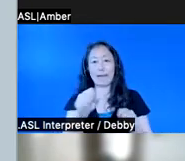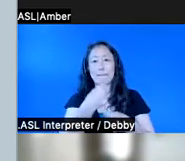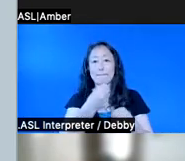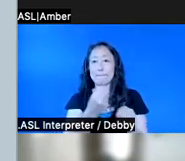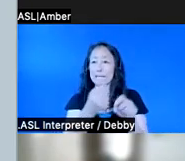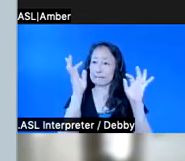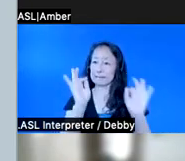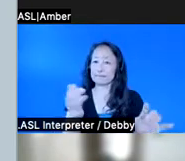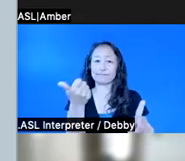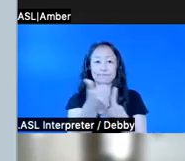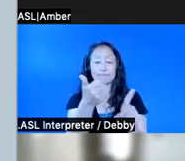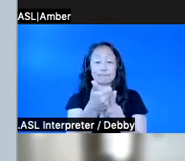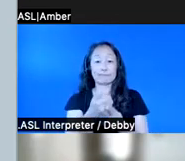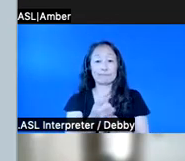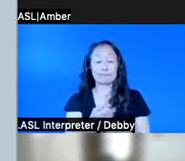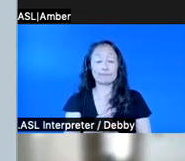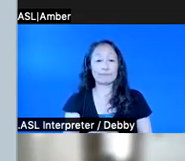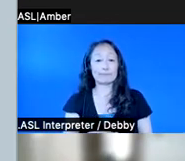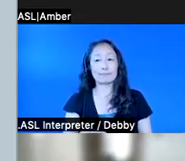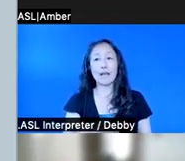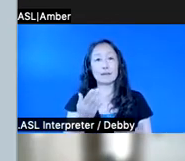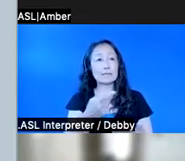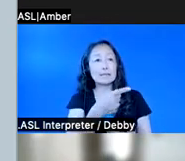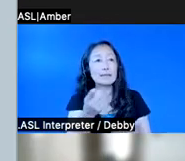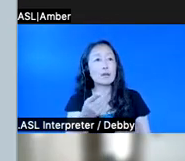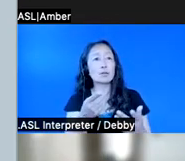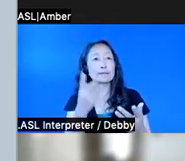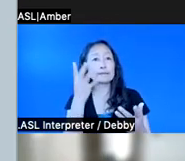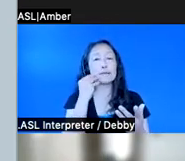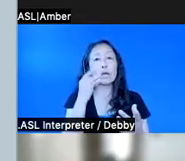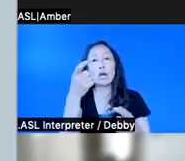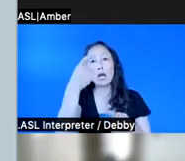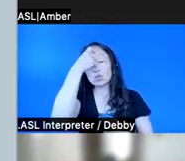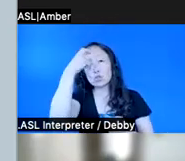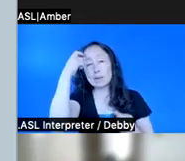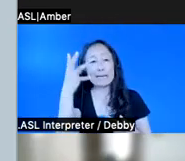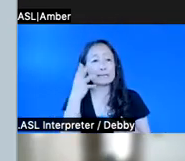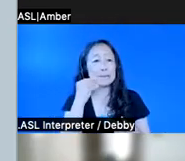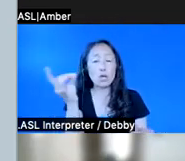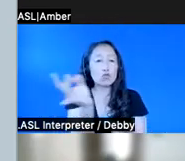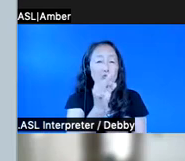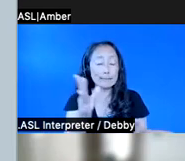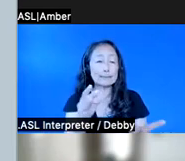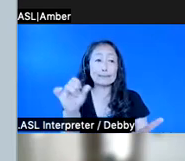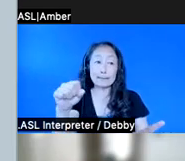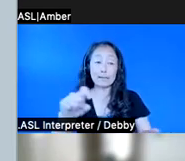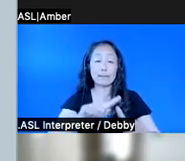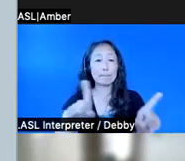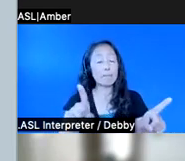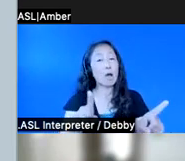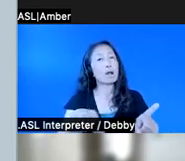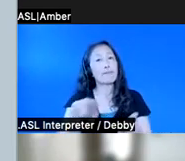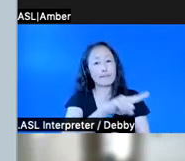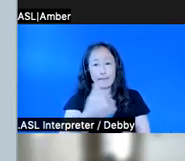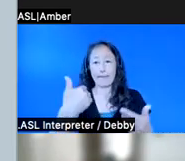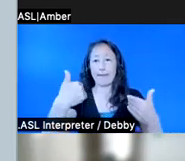Just because someone's going through a traumatic experience or going through some sort of crisis does not mean that they don't have